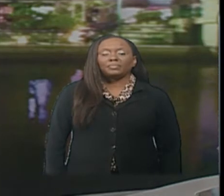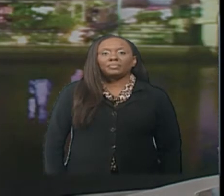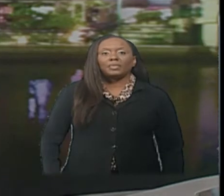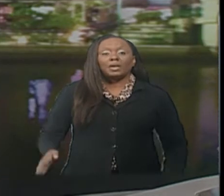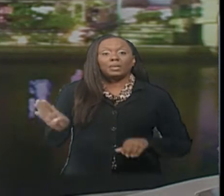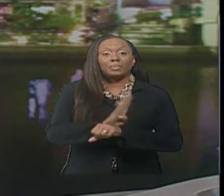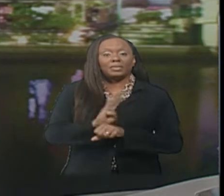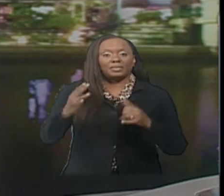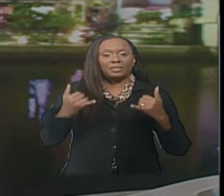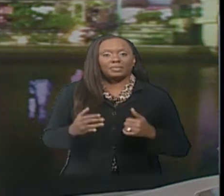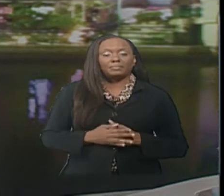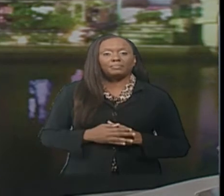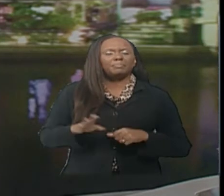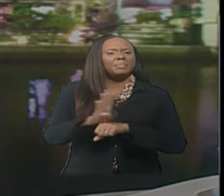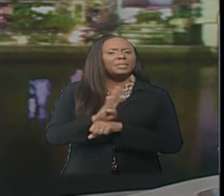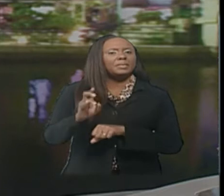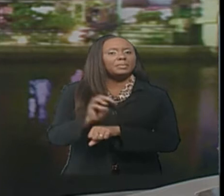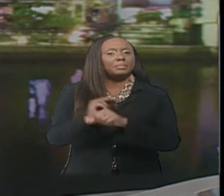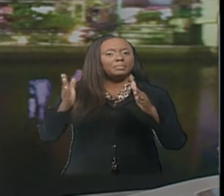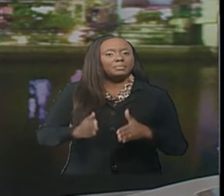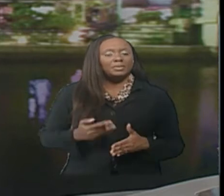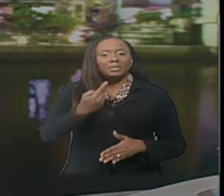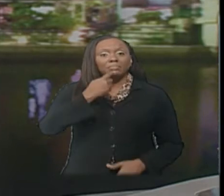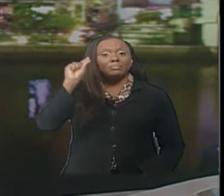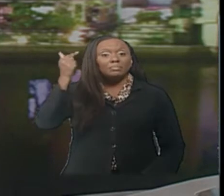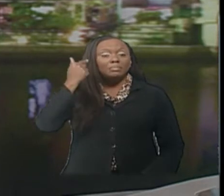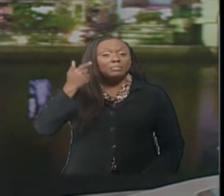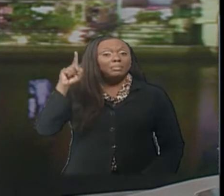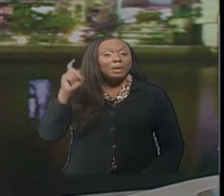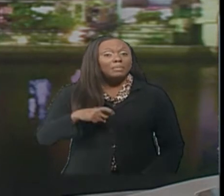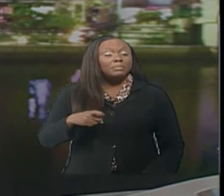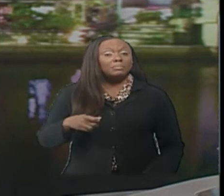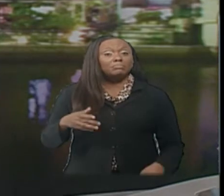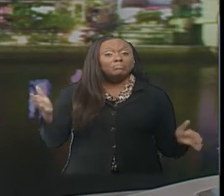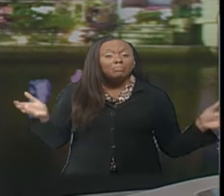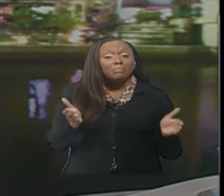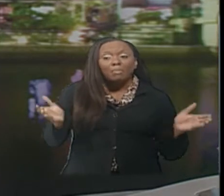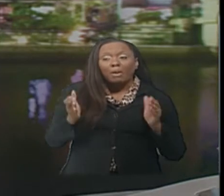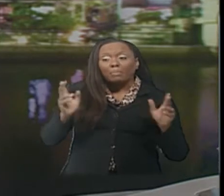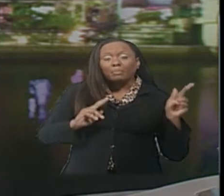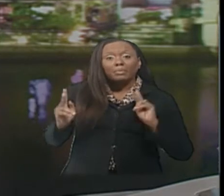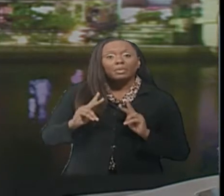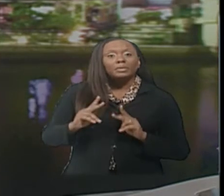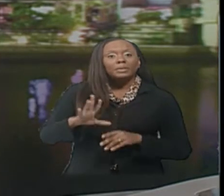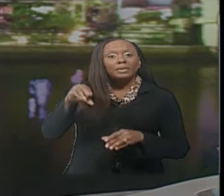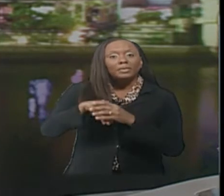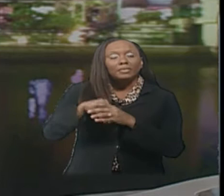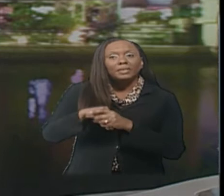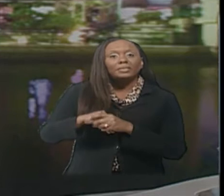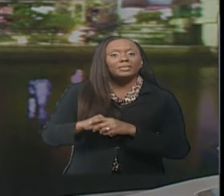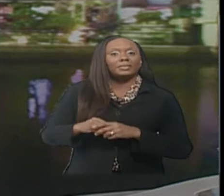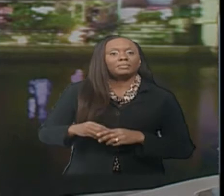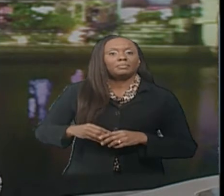In tonight's business, we hear that Commerce Minister Donville Innes says government must continue to encourage Barbadians to invest in properties.